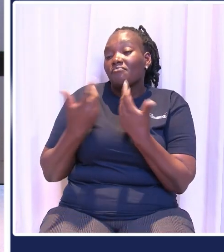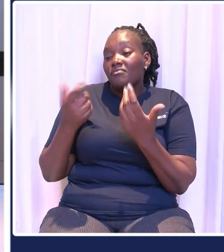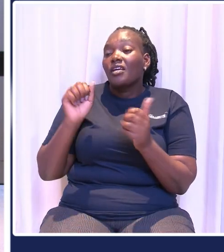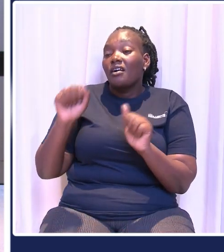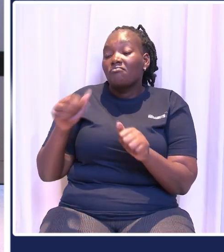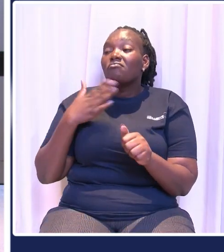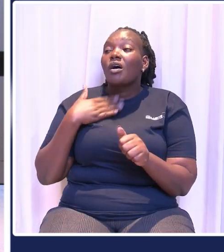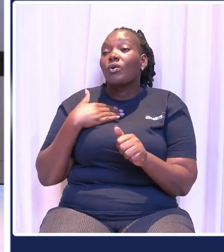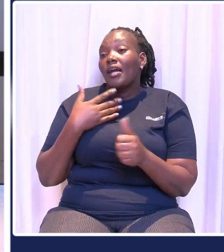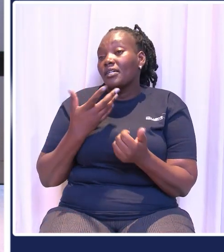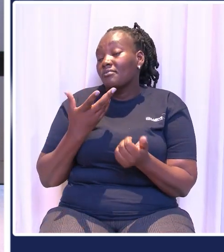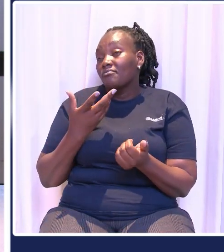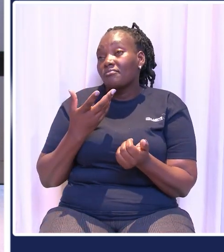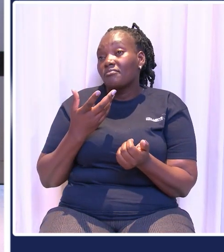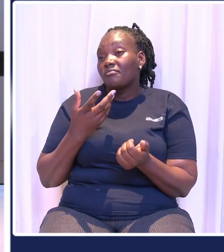like to